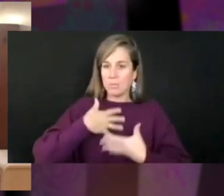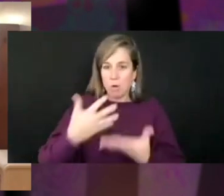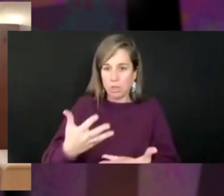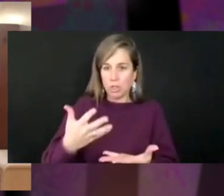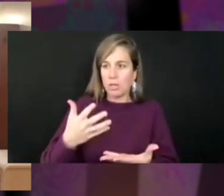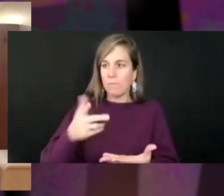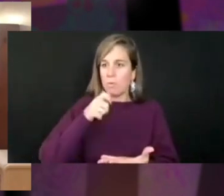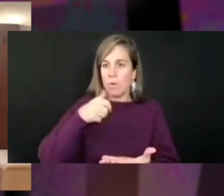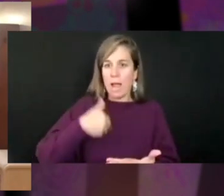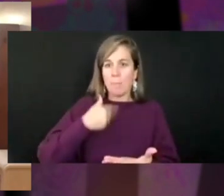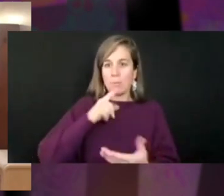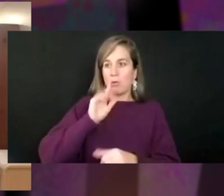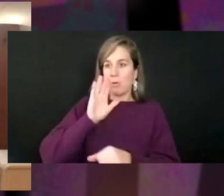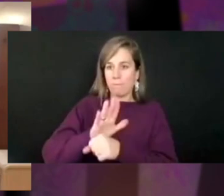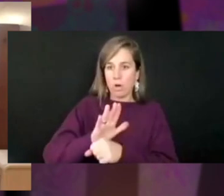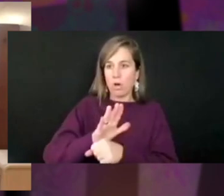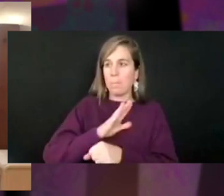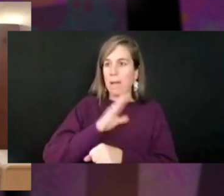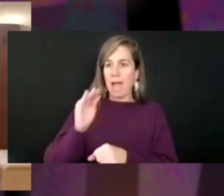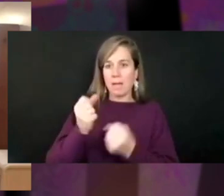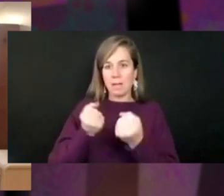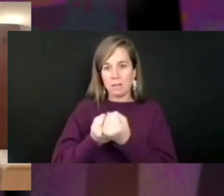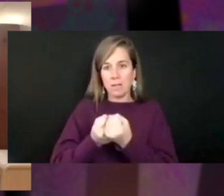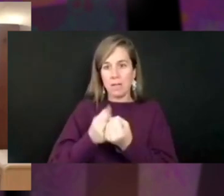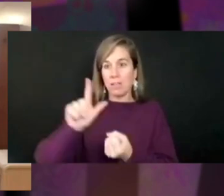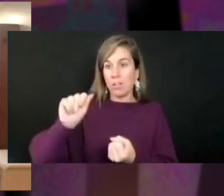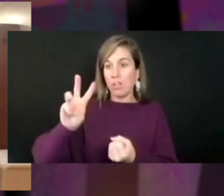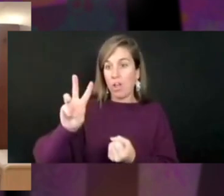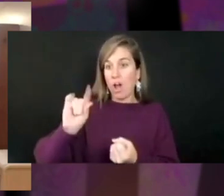affirm the law of that place.